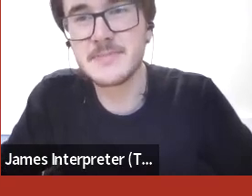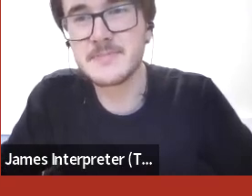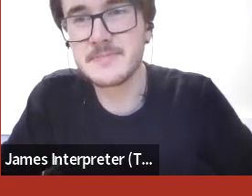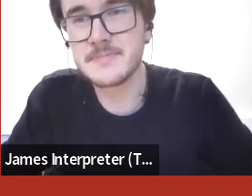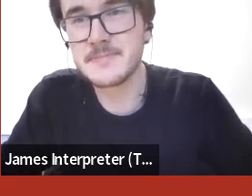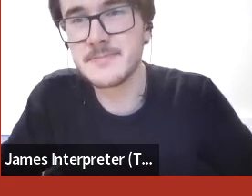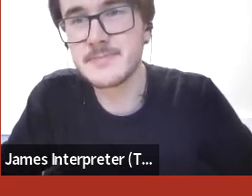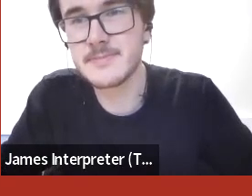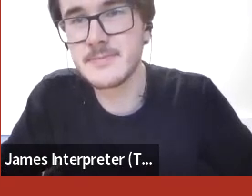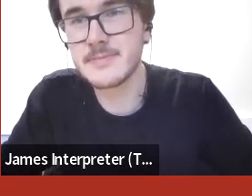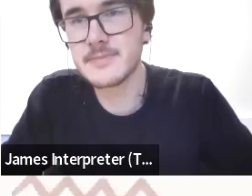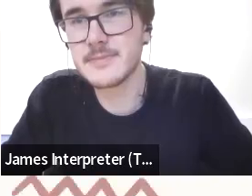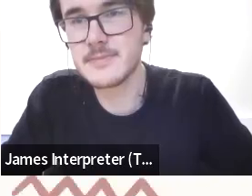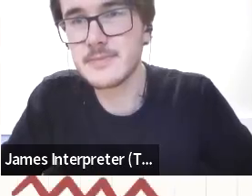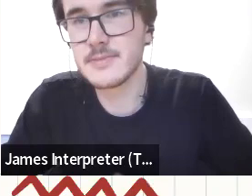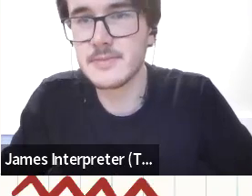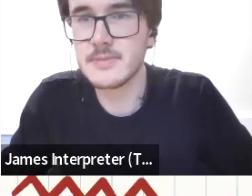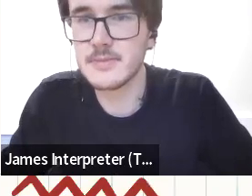please.